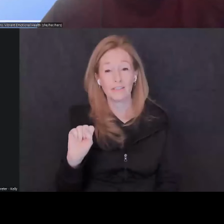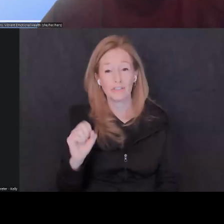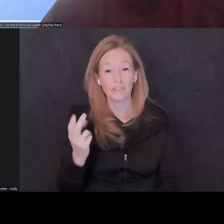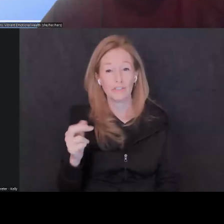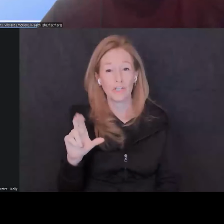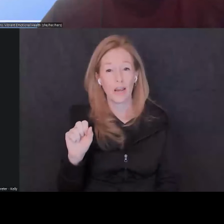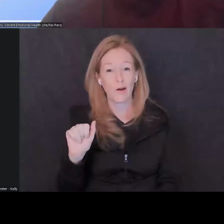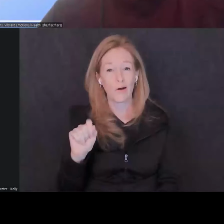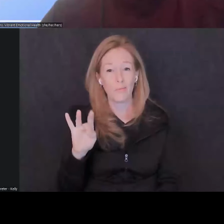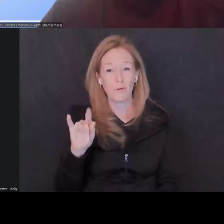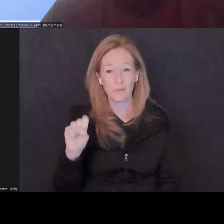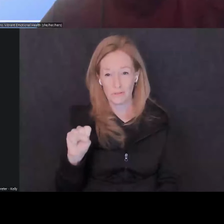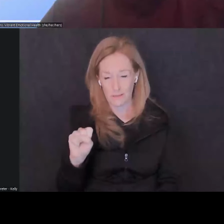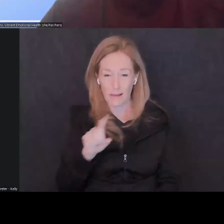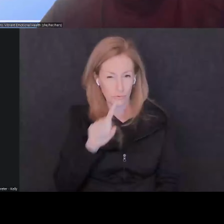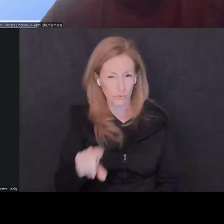that.